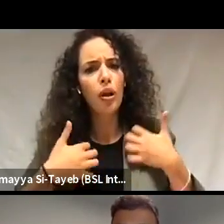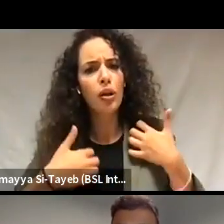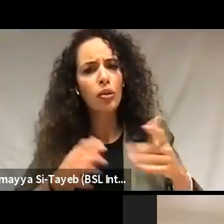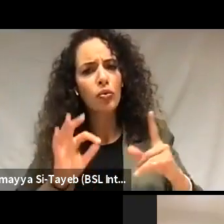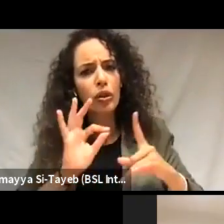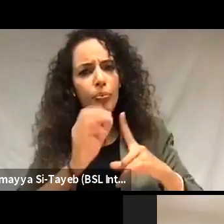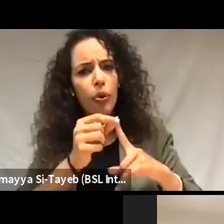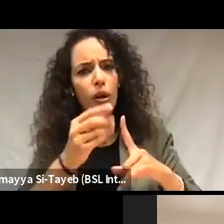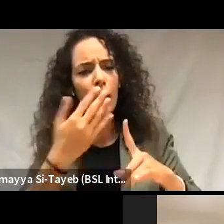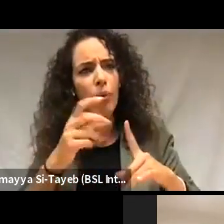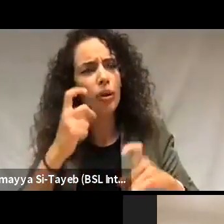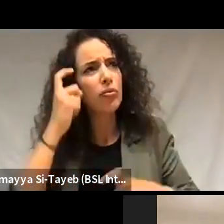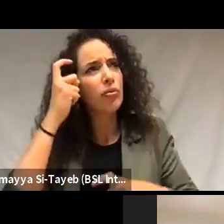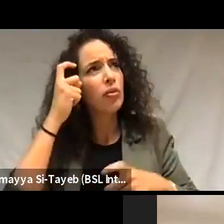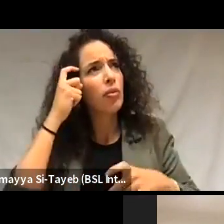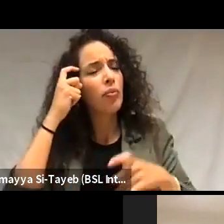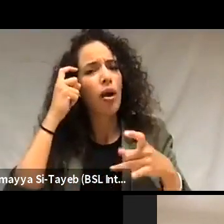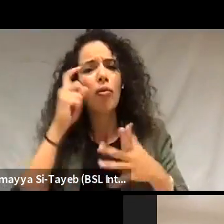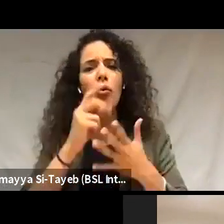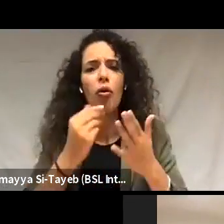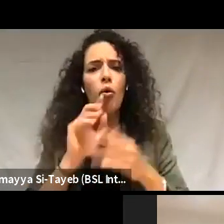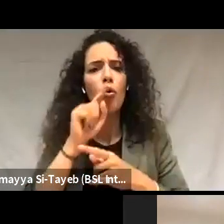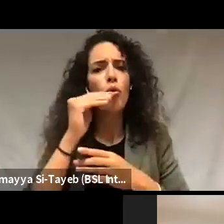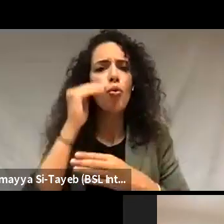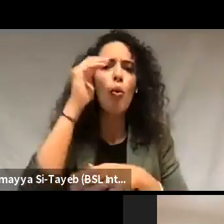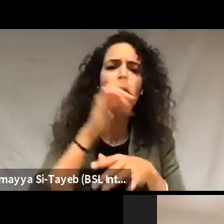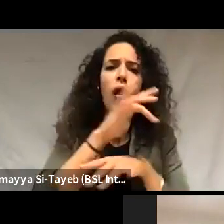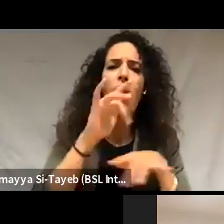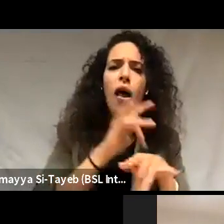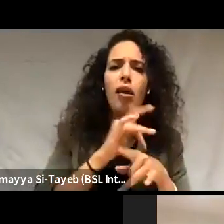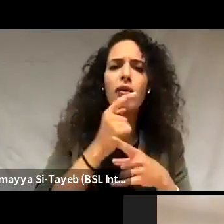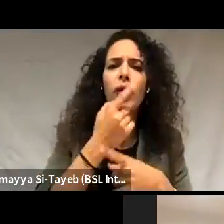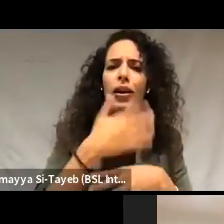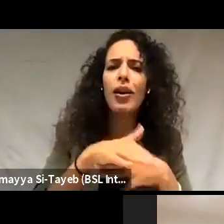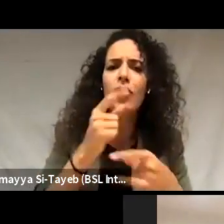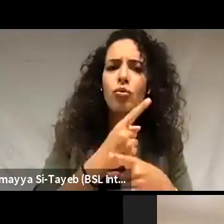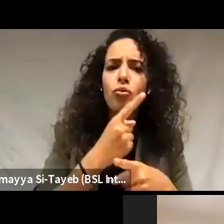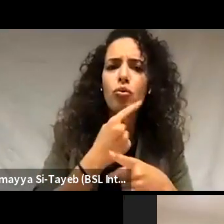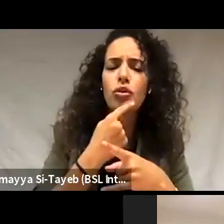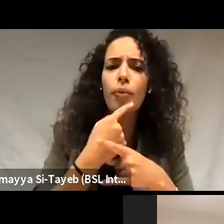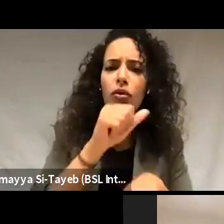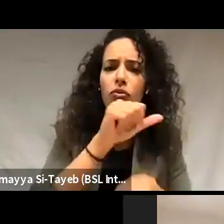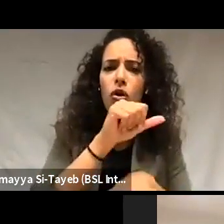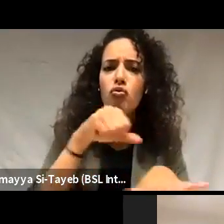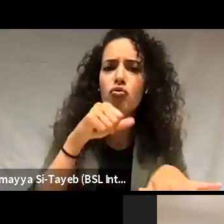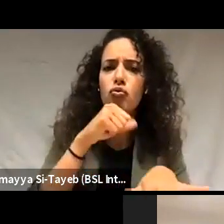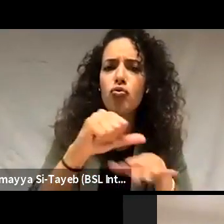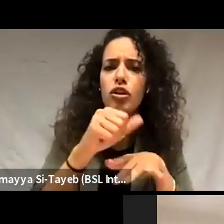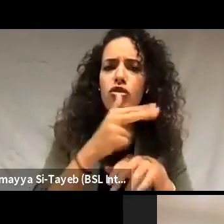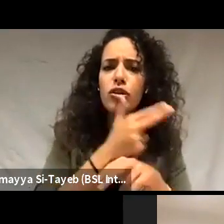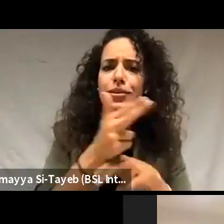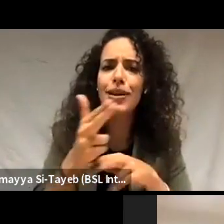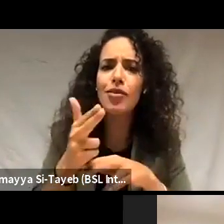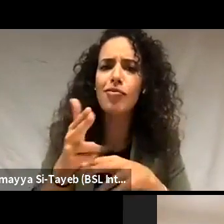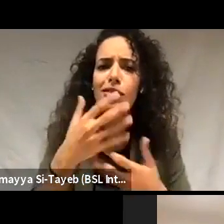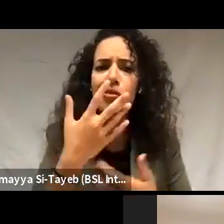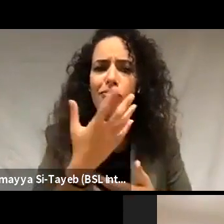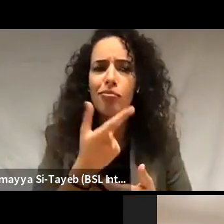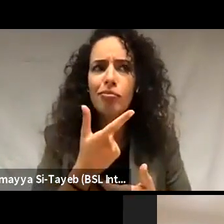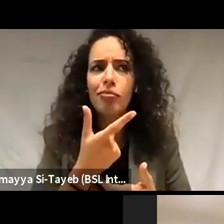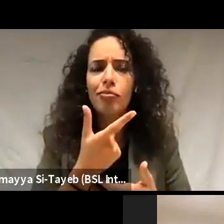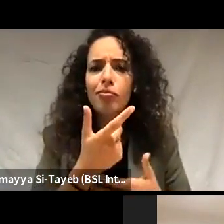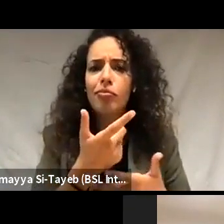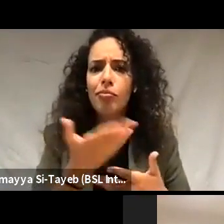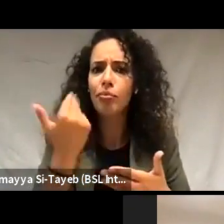Northern Ireland. We never described Christian terrorism, and yet there was extensive Christian, still is